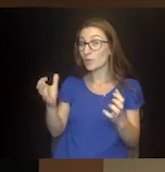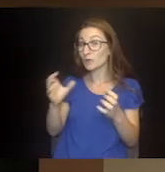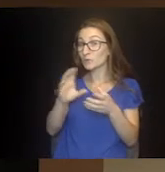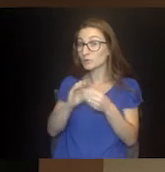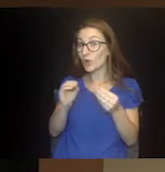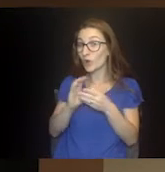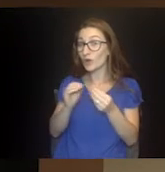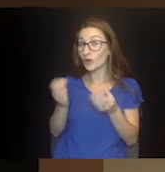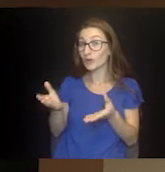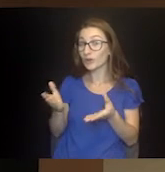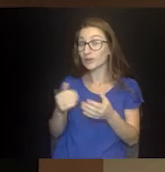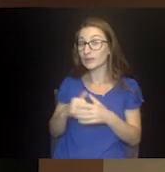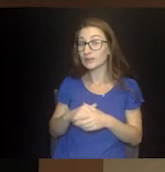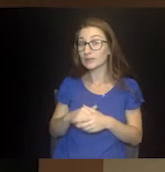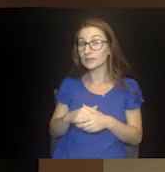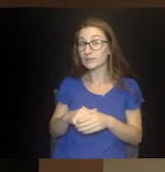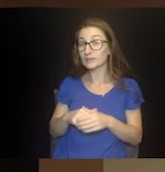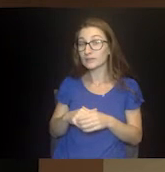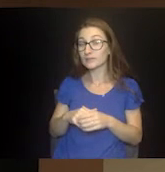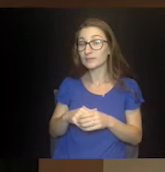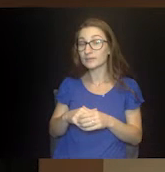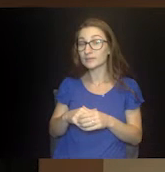Anybody else want to talk?